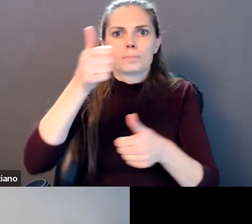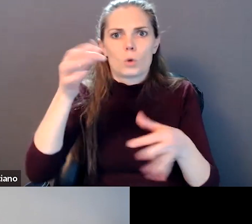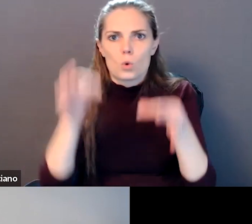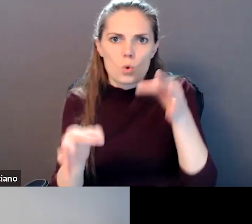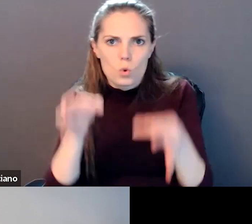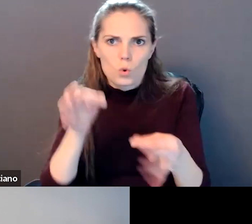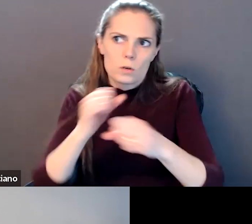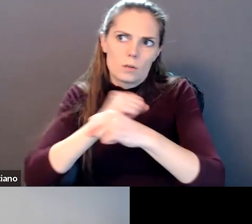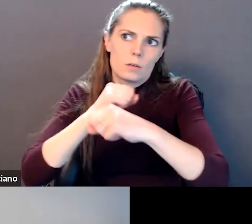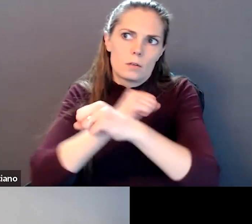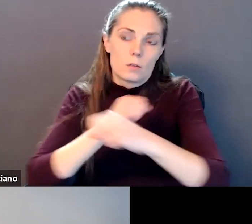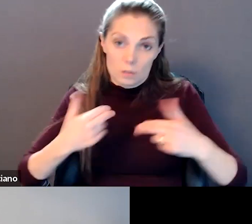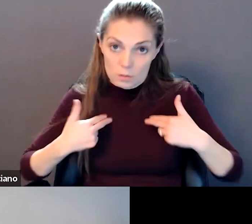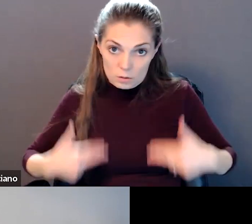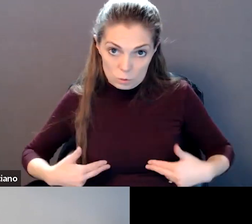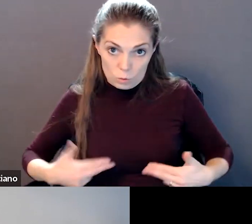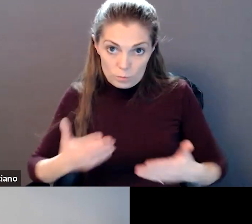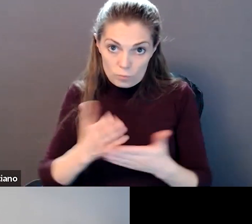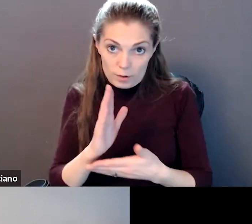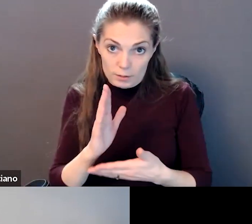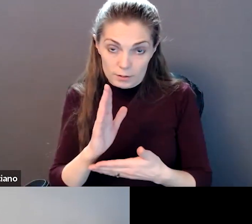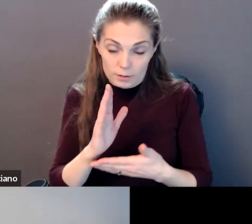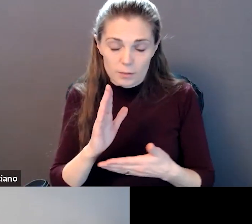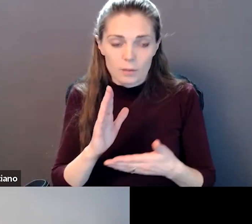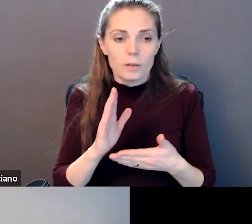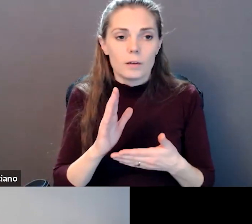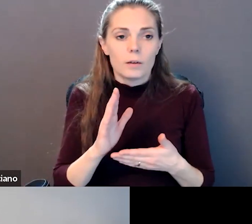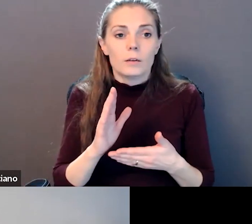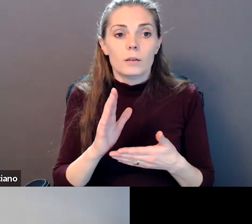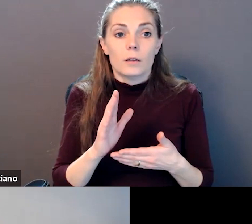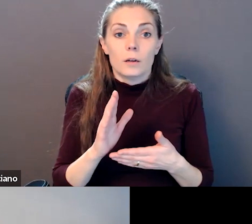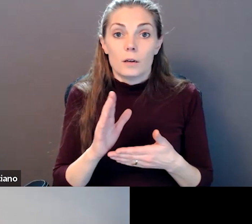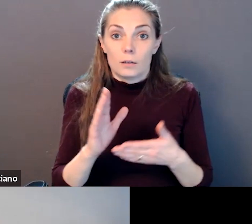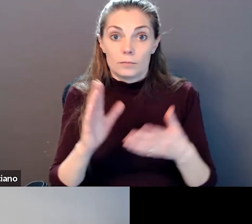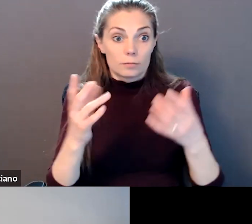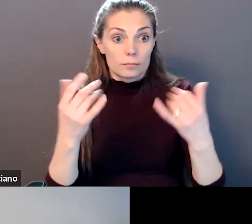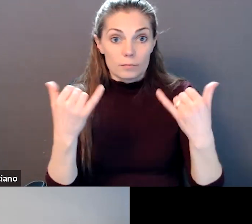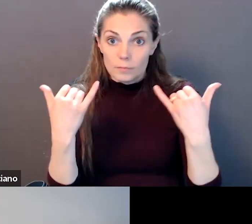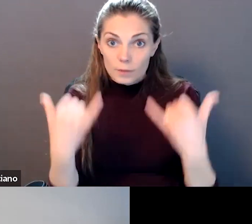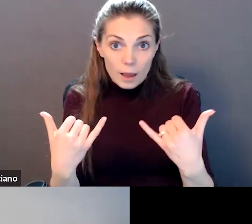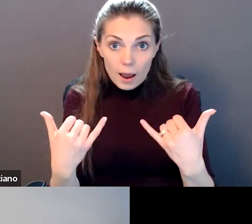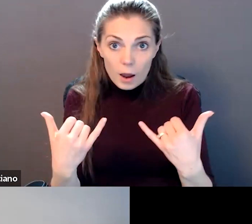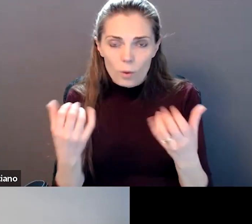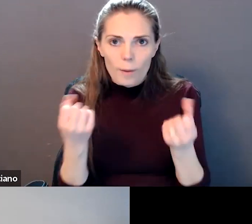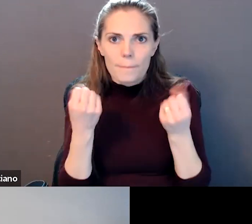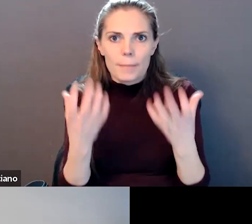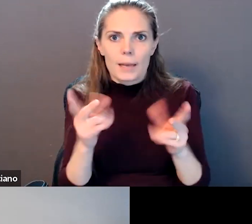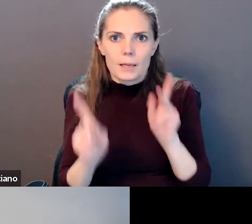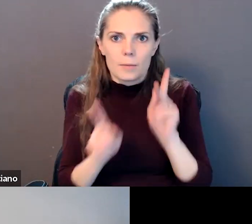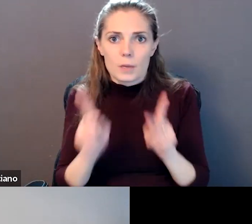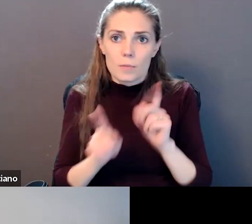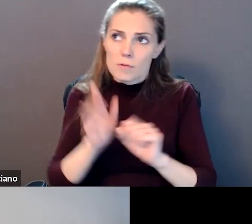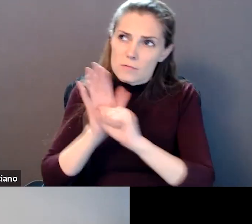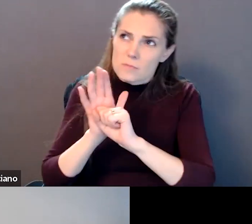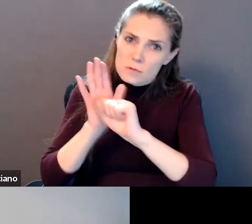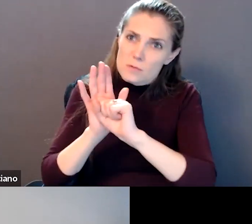rights that now many people are just trying to get actualized. So it's